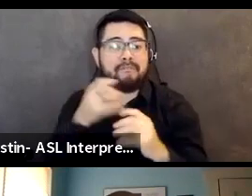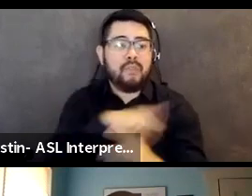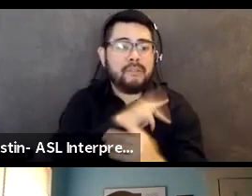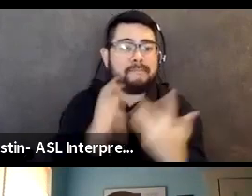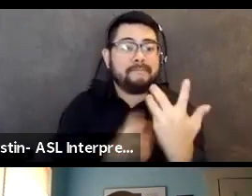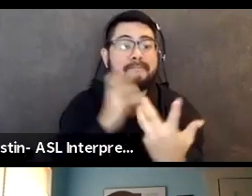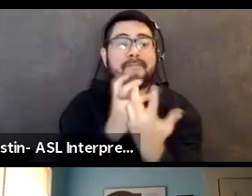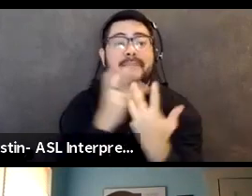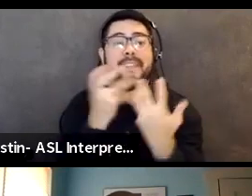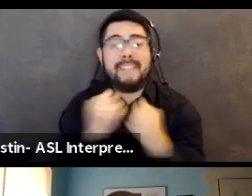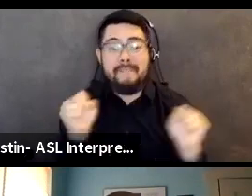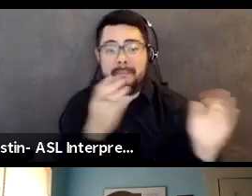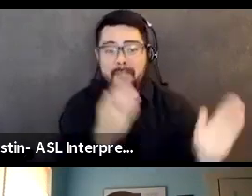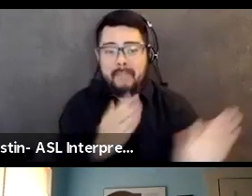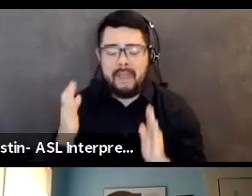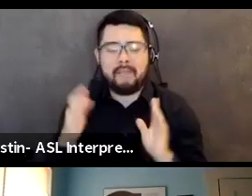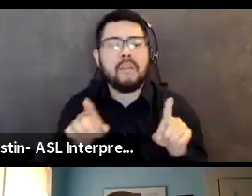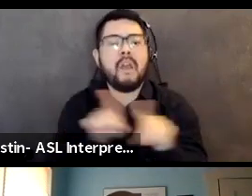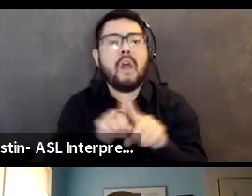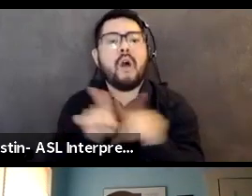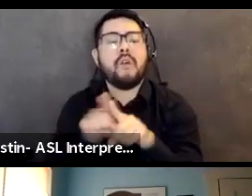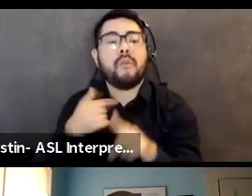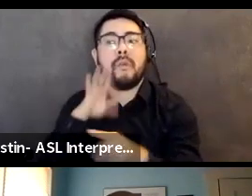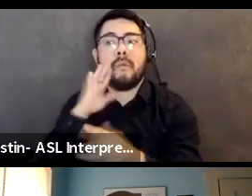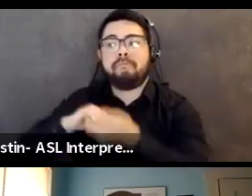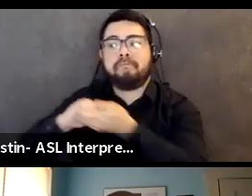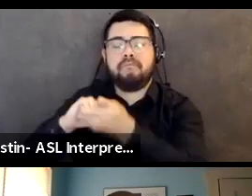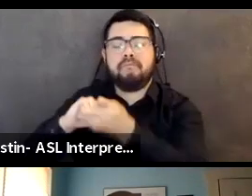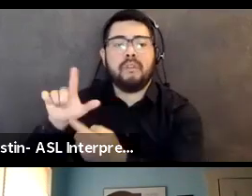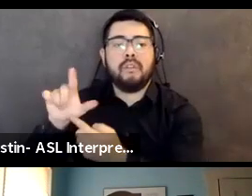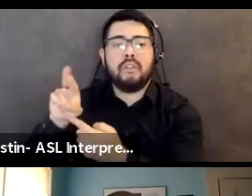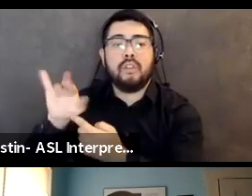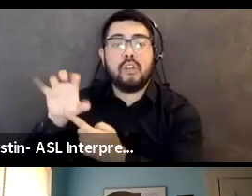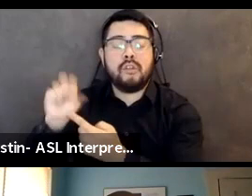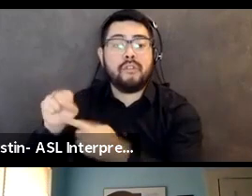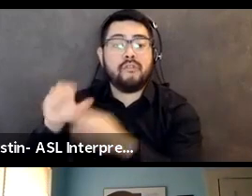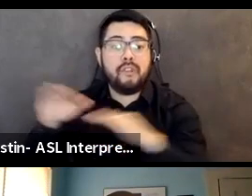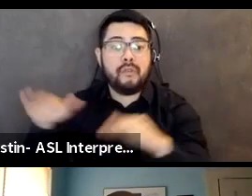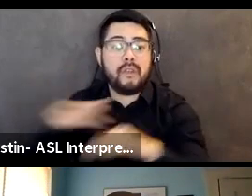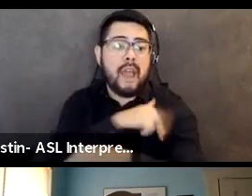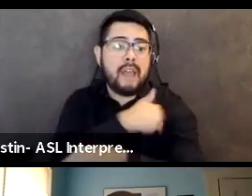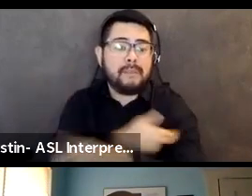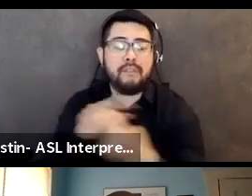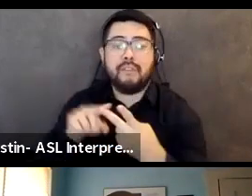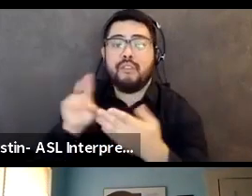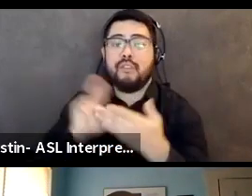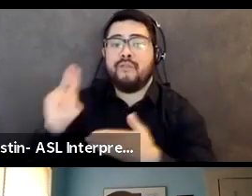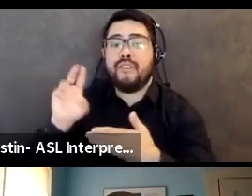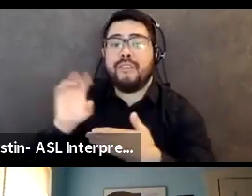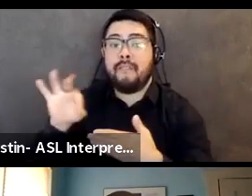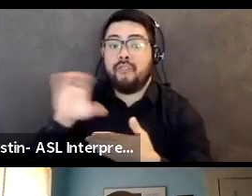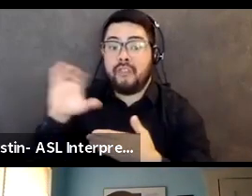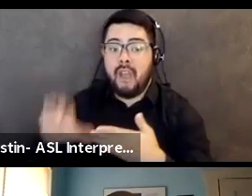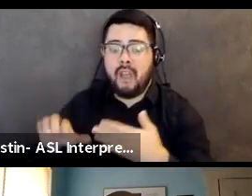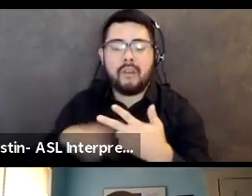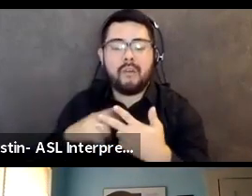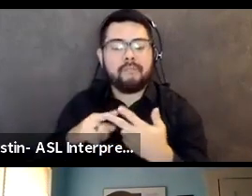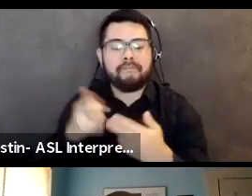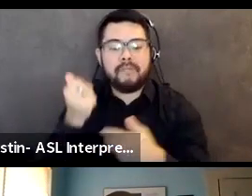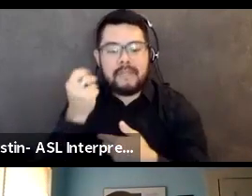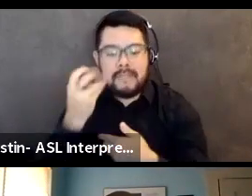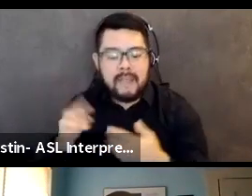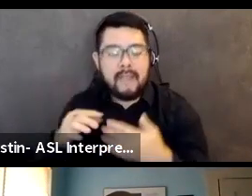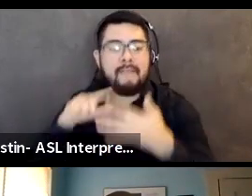cps will also partner with lurie's children's hospital the university of chicago and a variety of student groups to